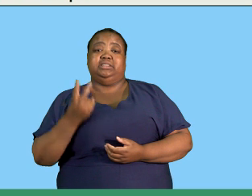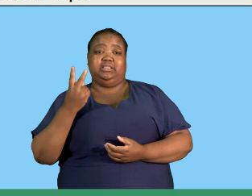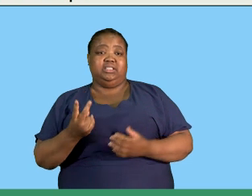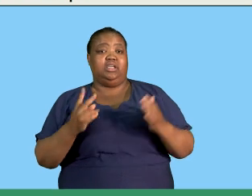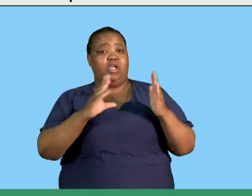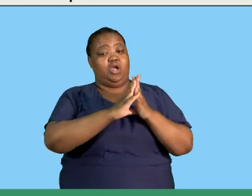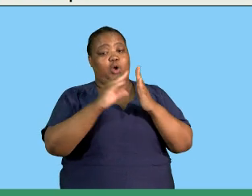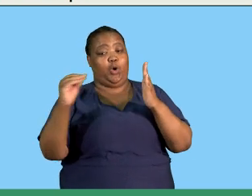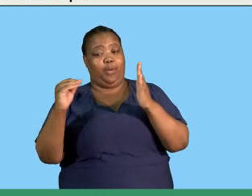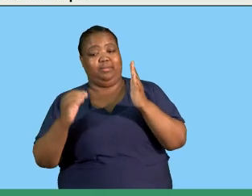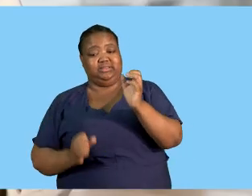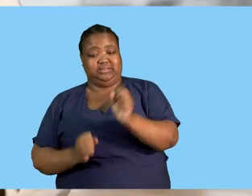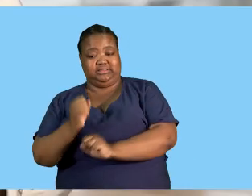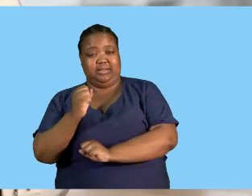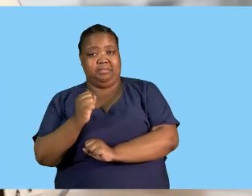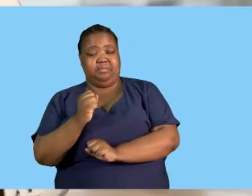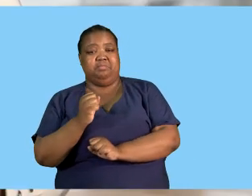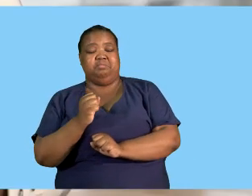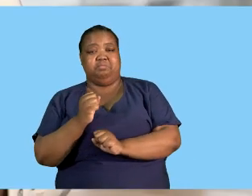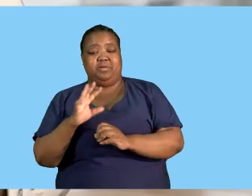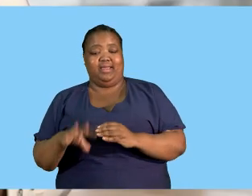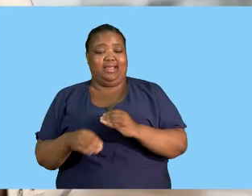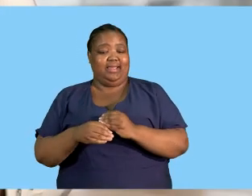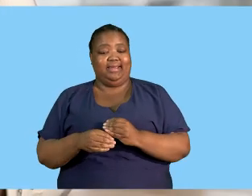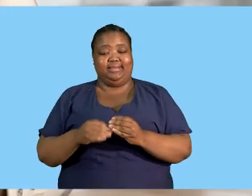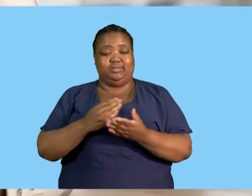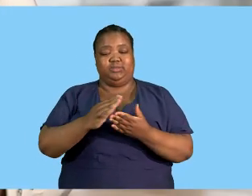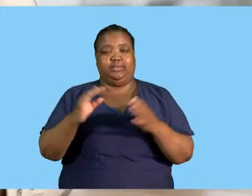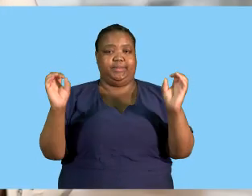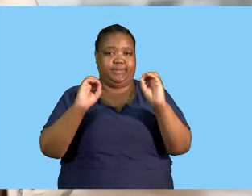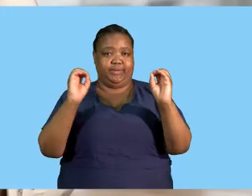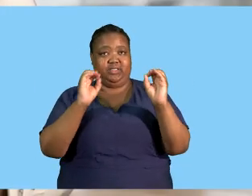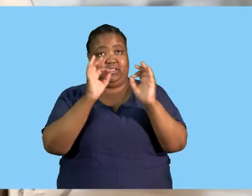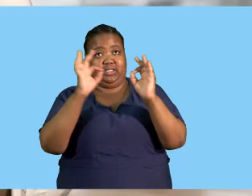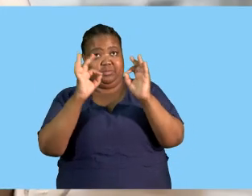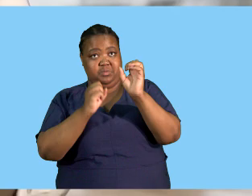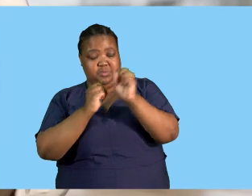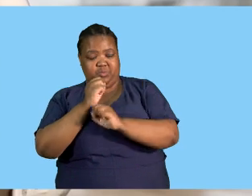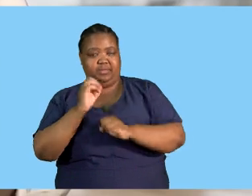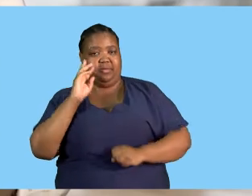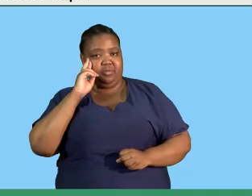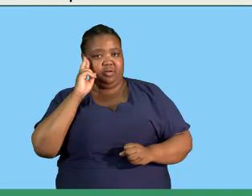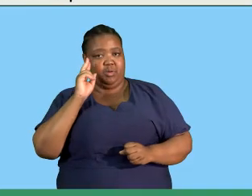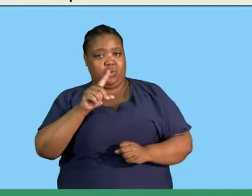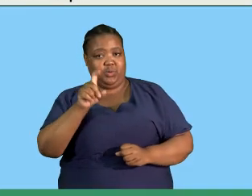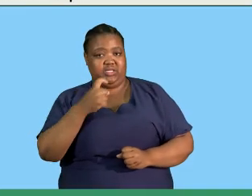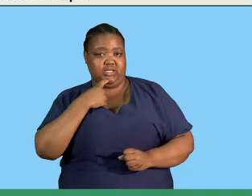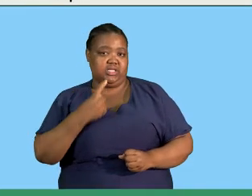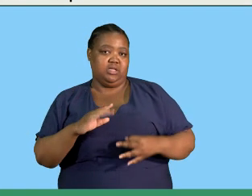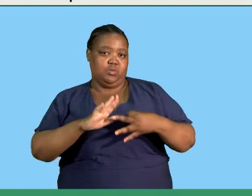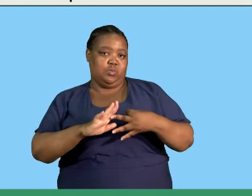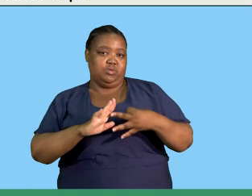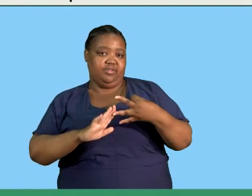changed. Nothing was taken out. Nothing was added. That is the first. Don't forget, they asked for 3 steps.